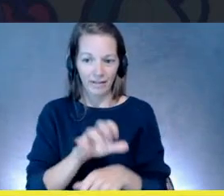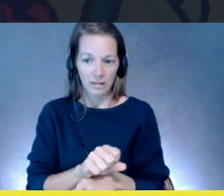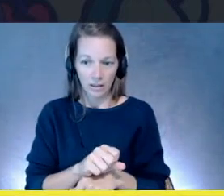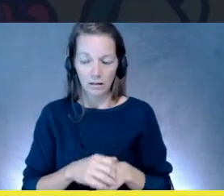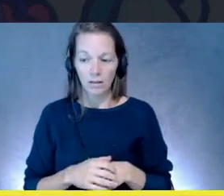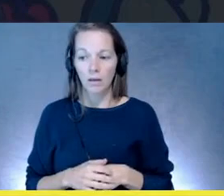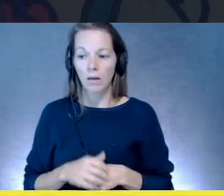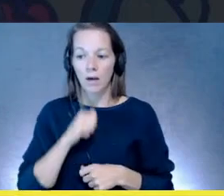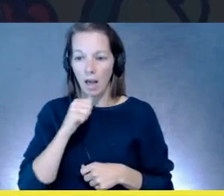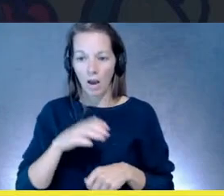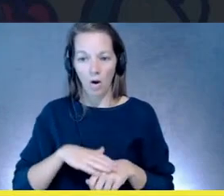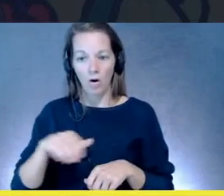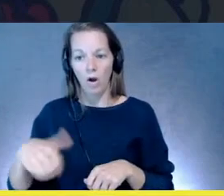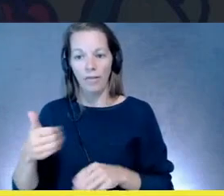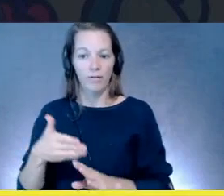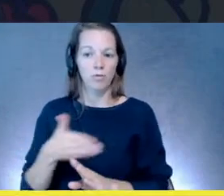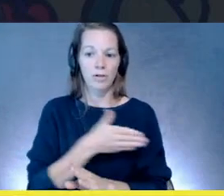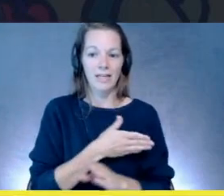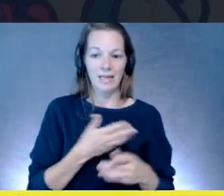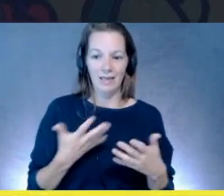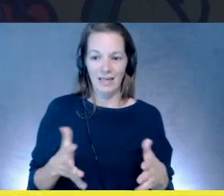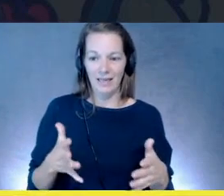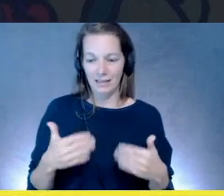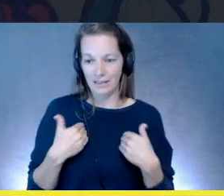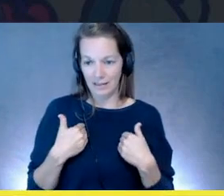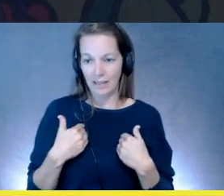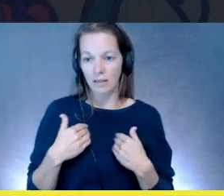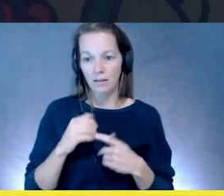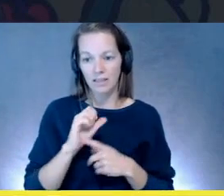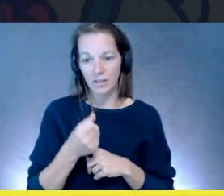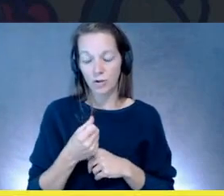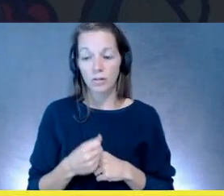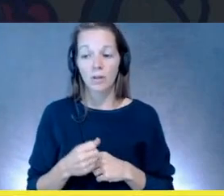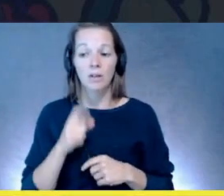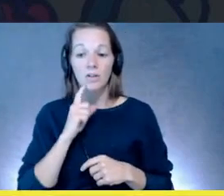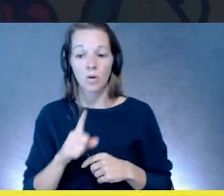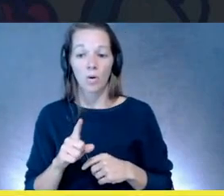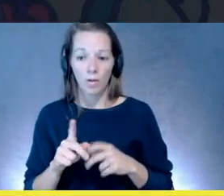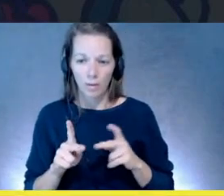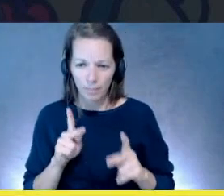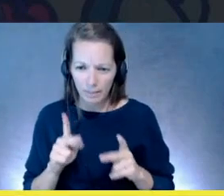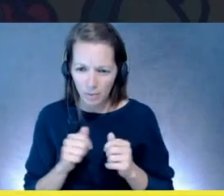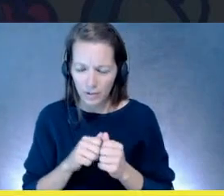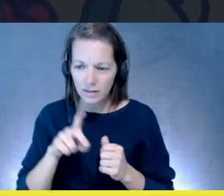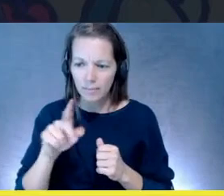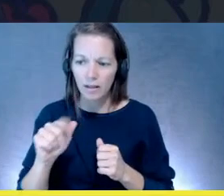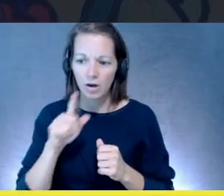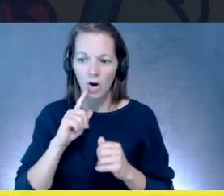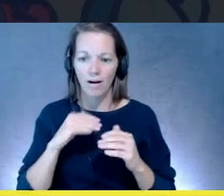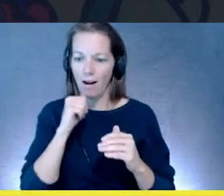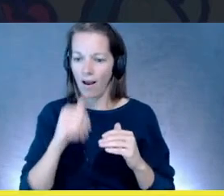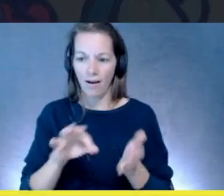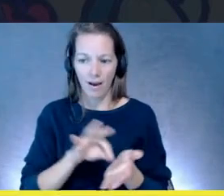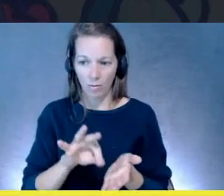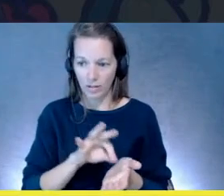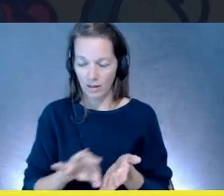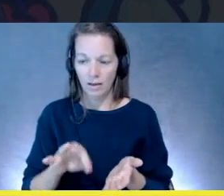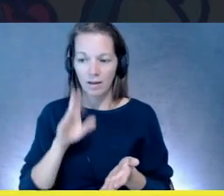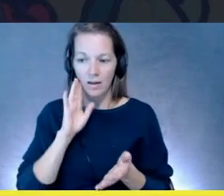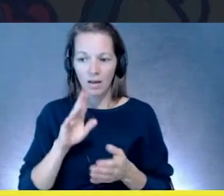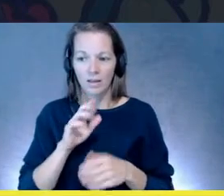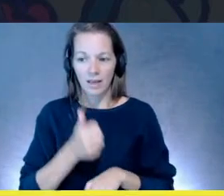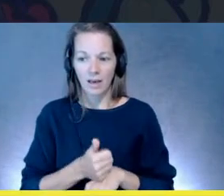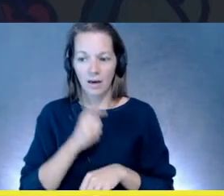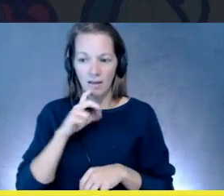on other pre-existing conditions. So it's likely that births to people with disabilities are undercounted in studies relying on diagnosis